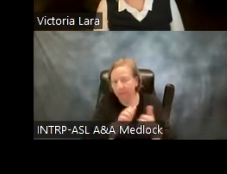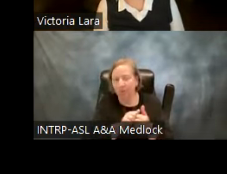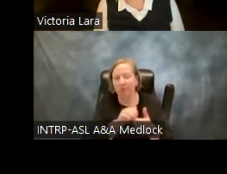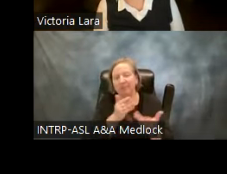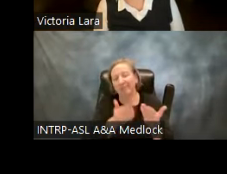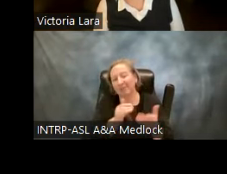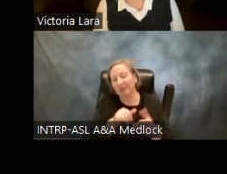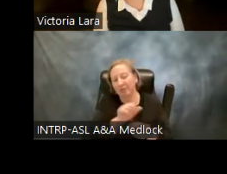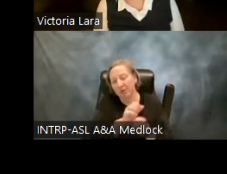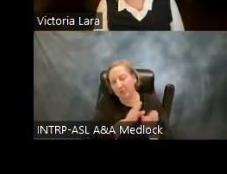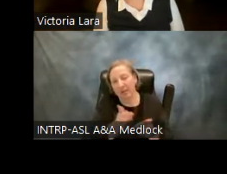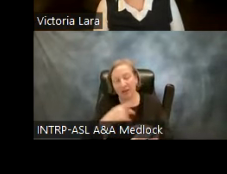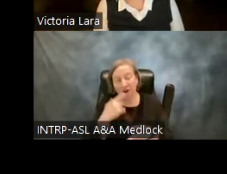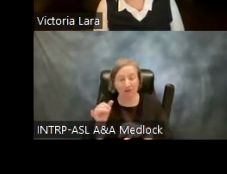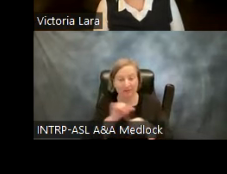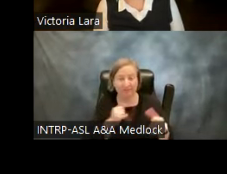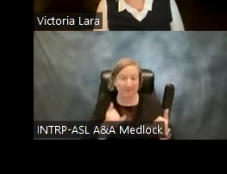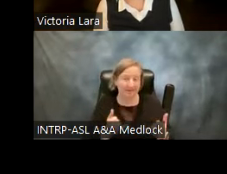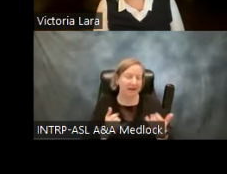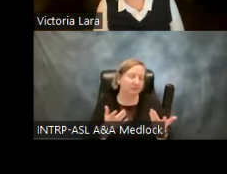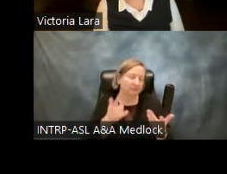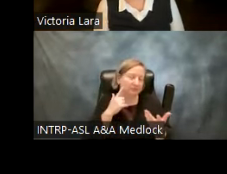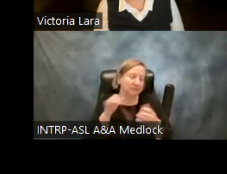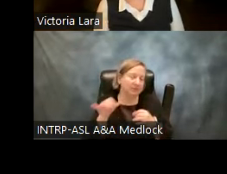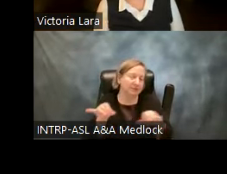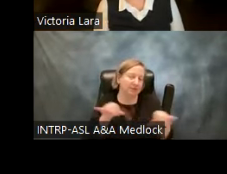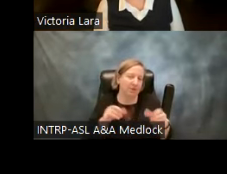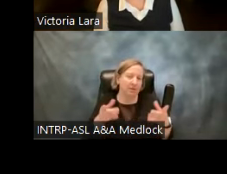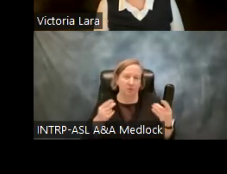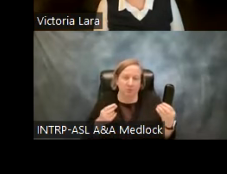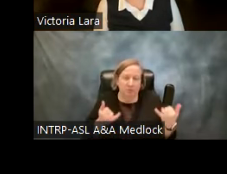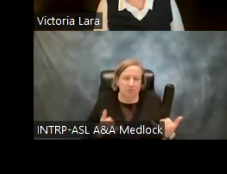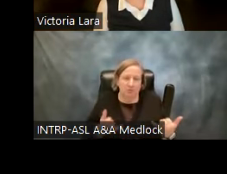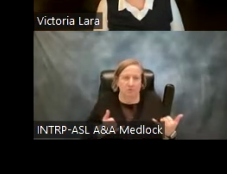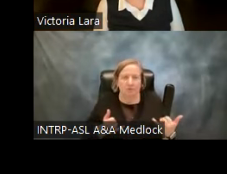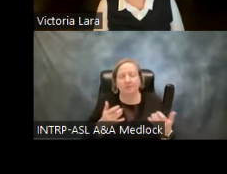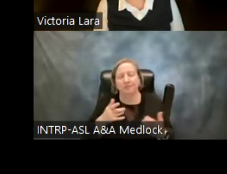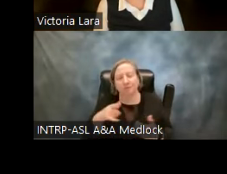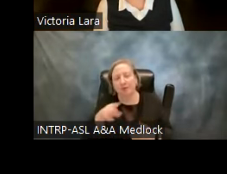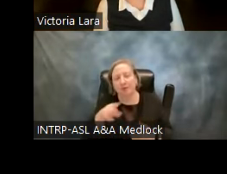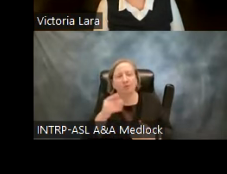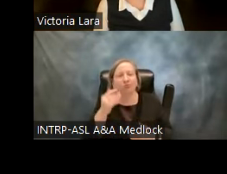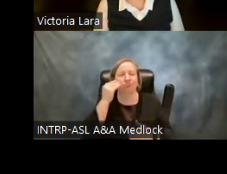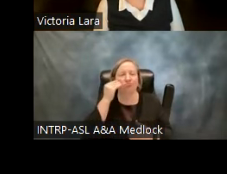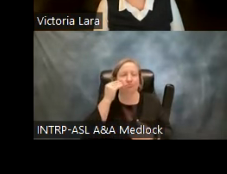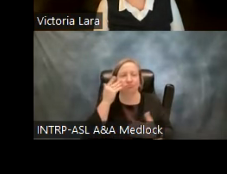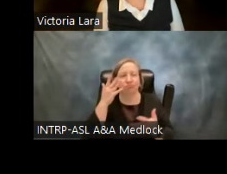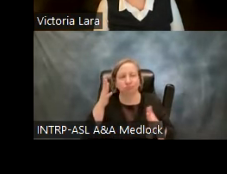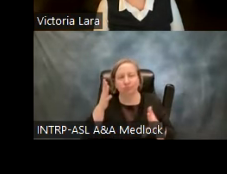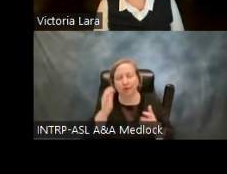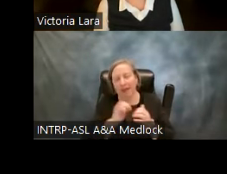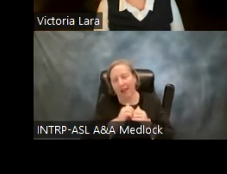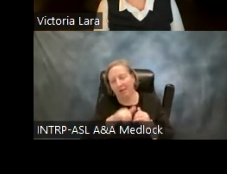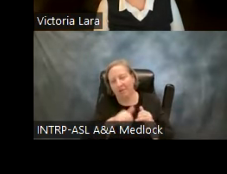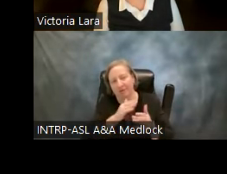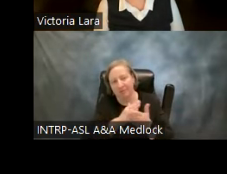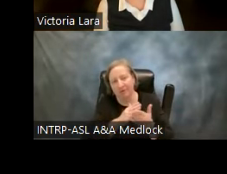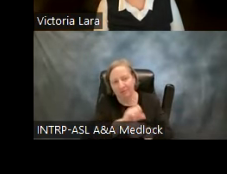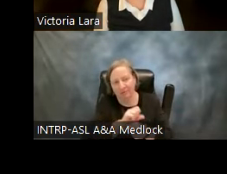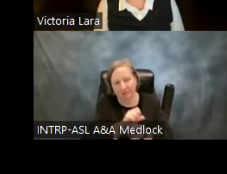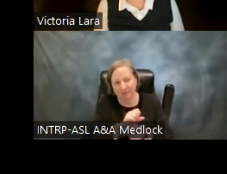similar to this phase of work, and that's because it is very similar to it. So you're all very familiar, I think, with how this phase is